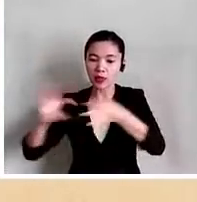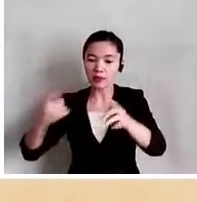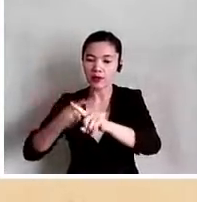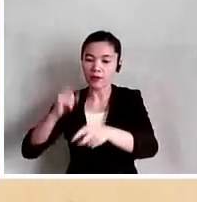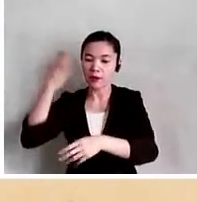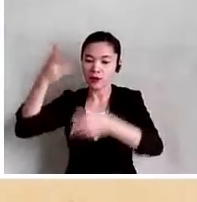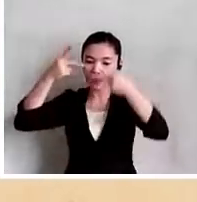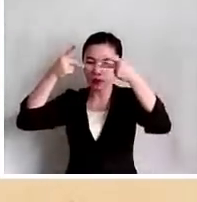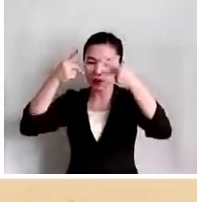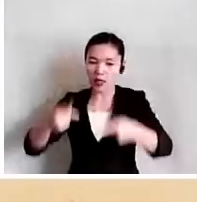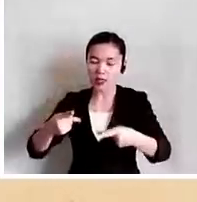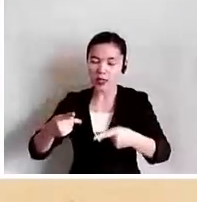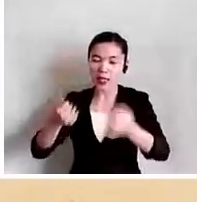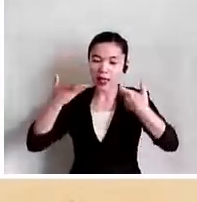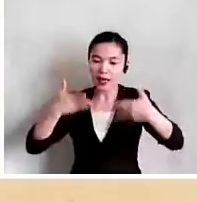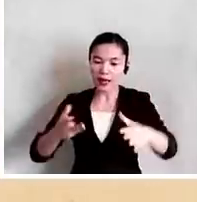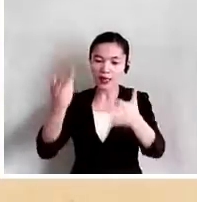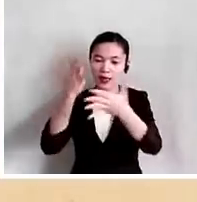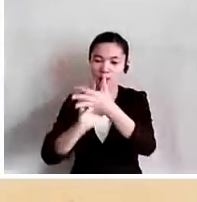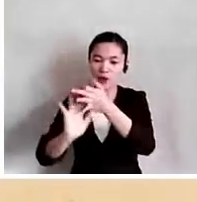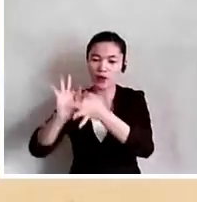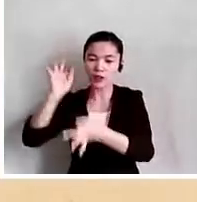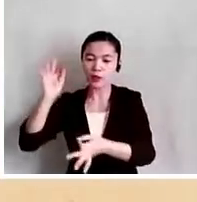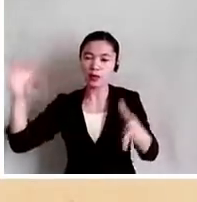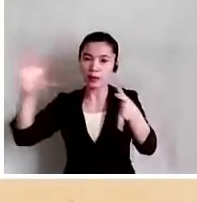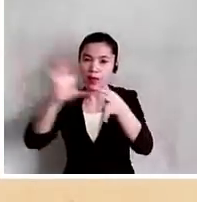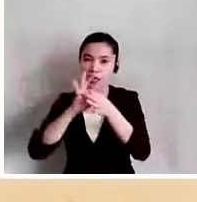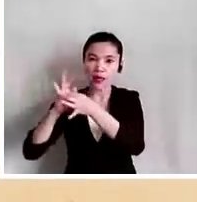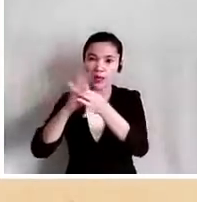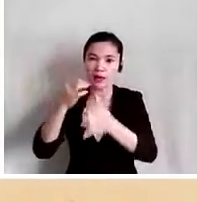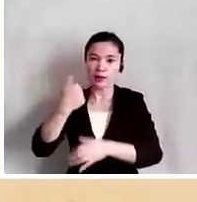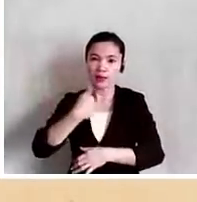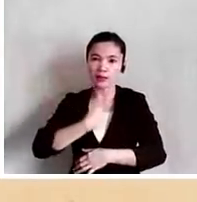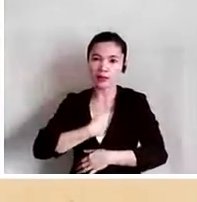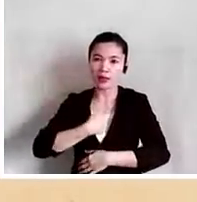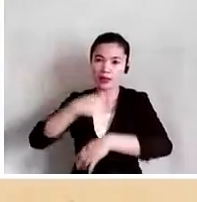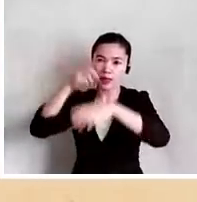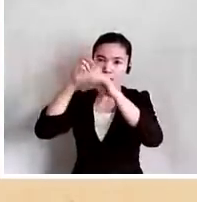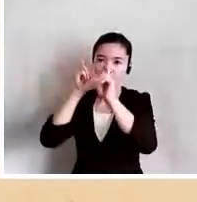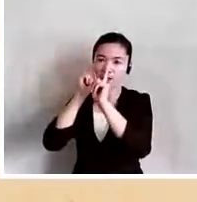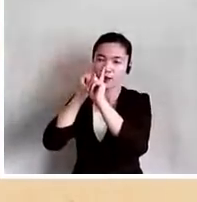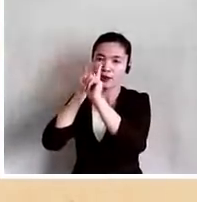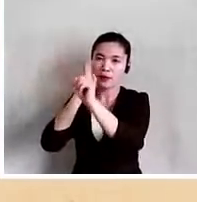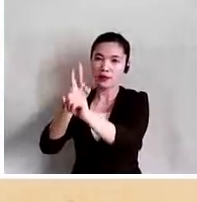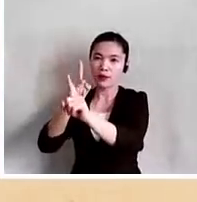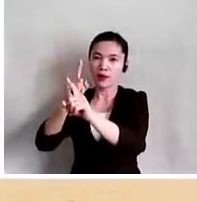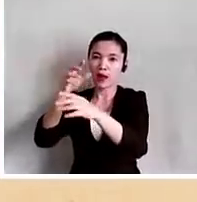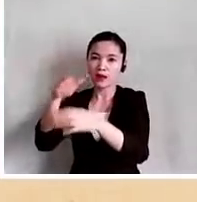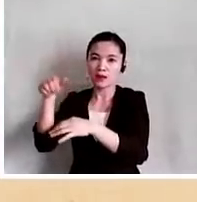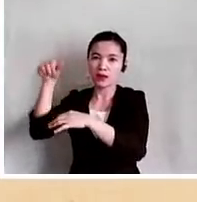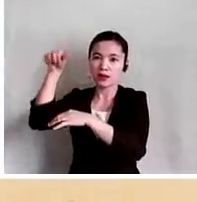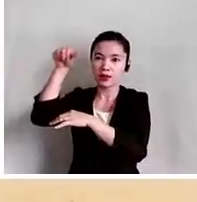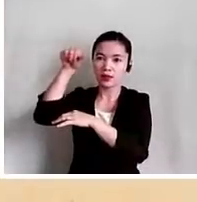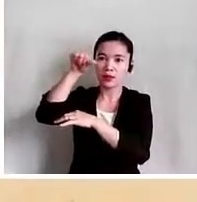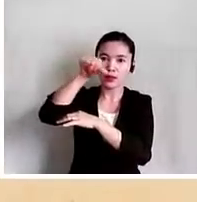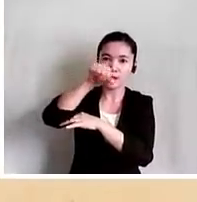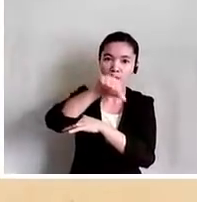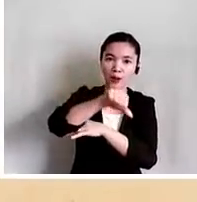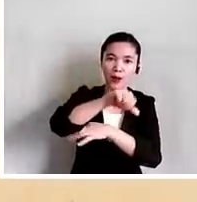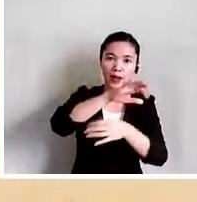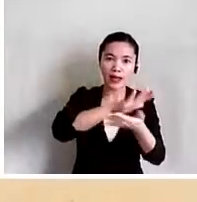Holy Spirit take not from me. I will pour clean water on you